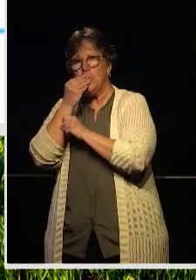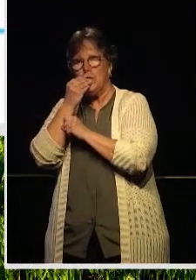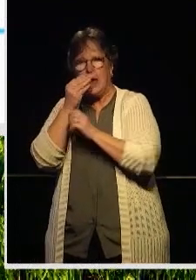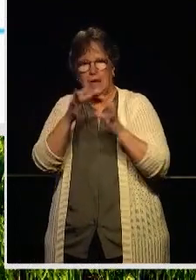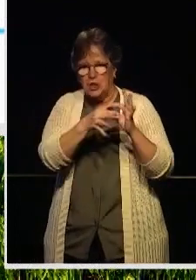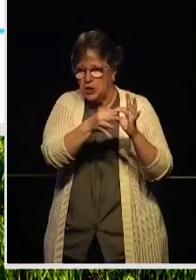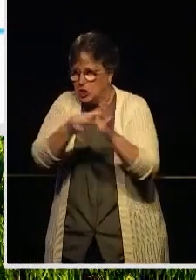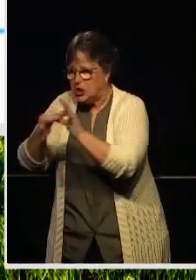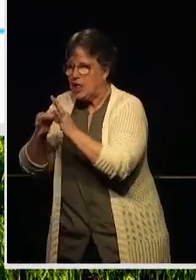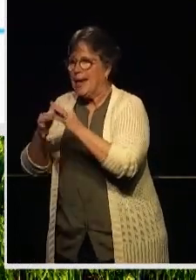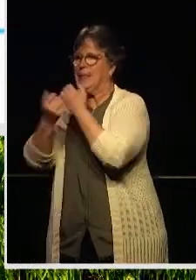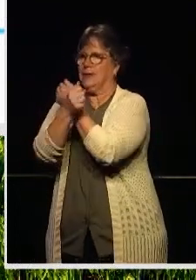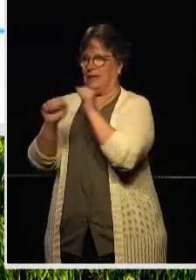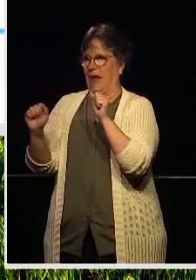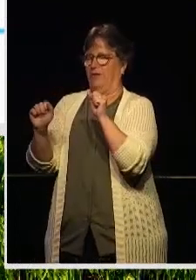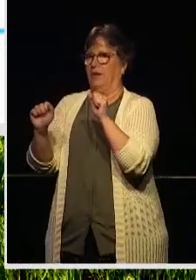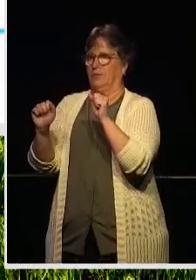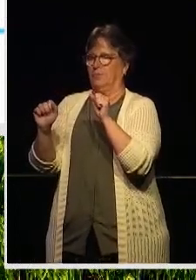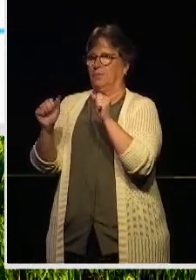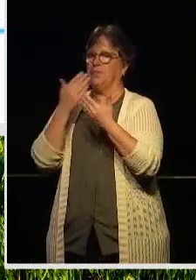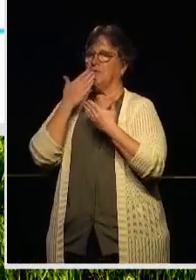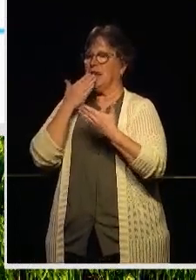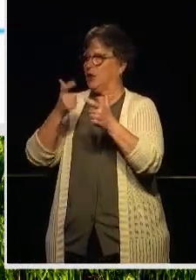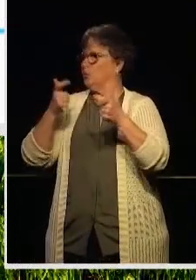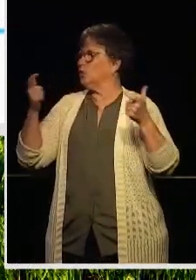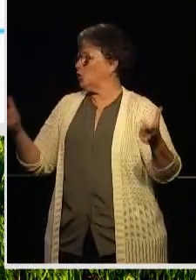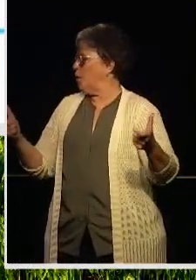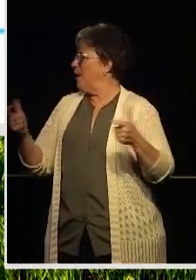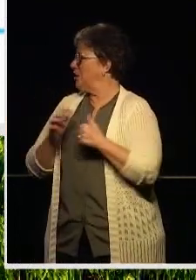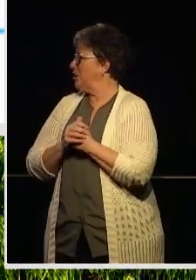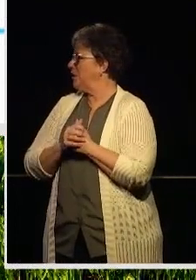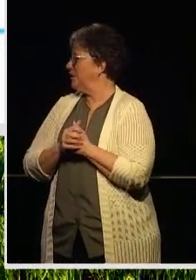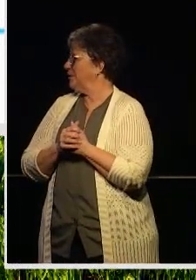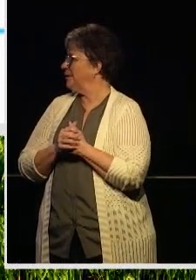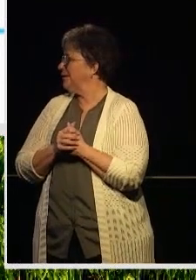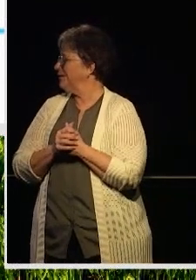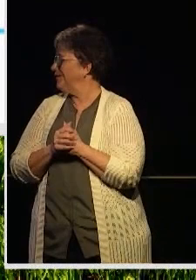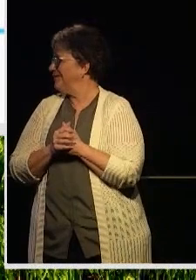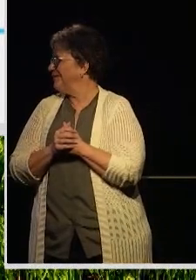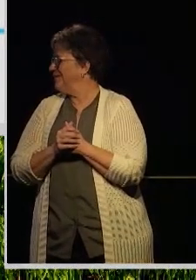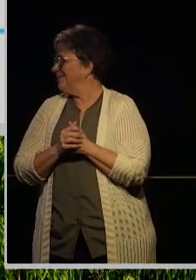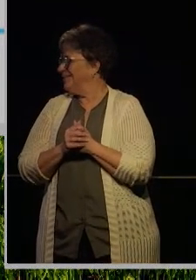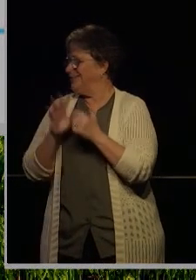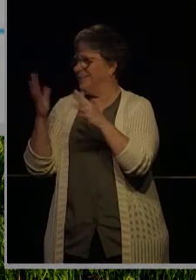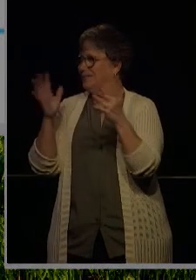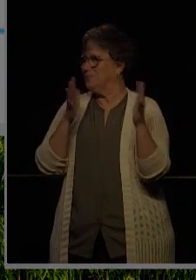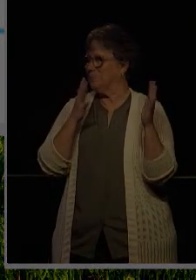safe and secure. Thank you very much. Great job.